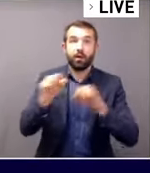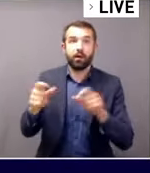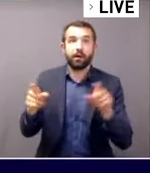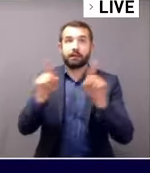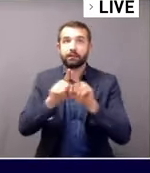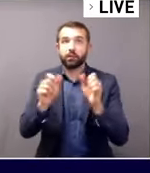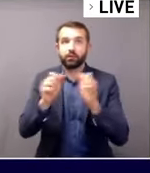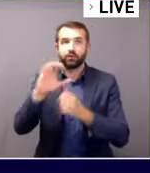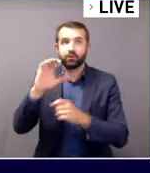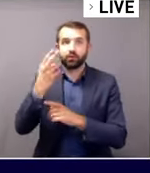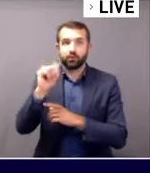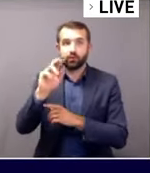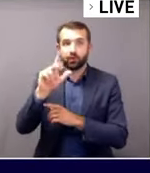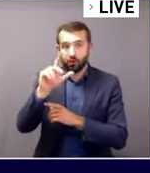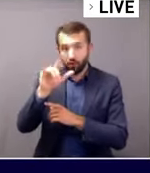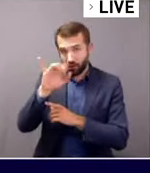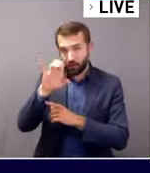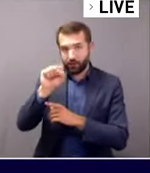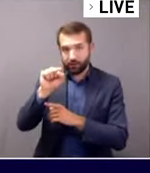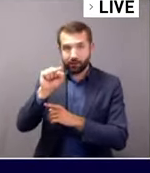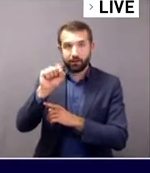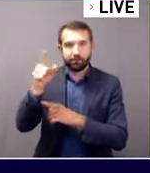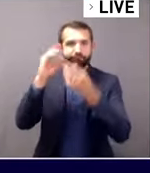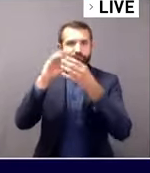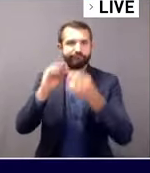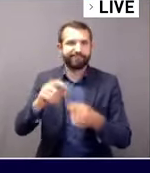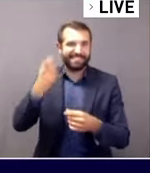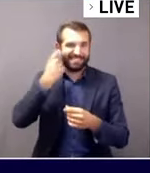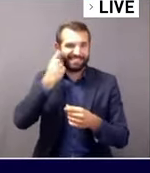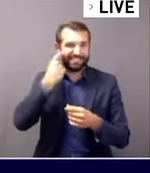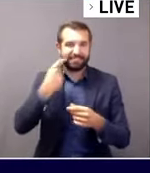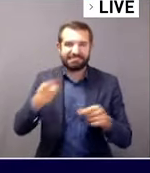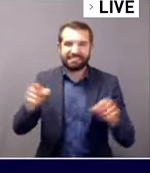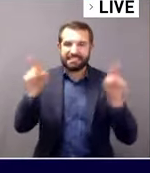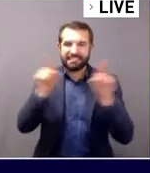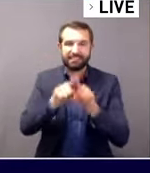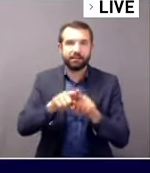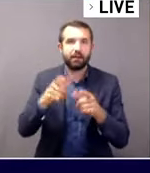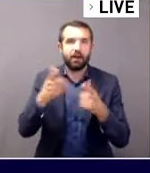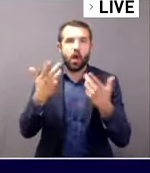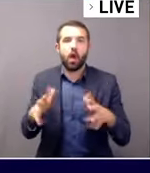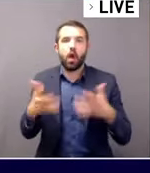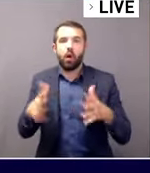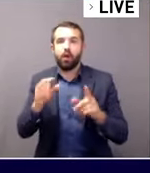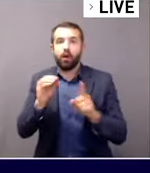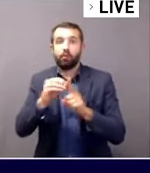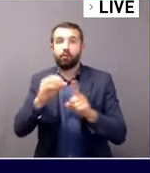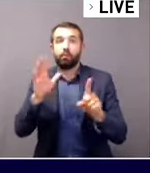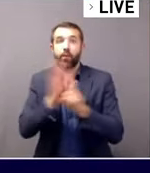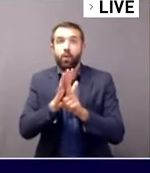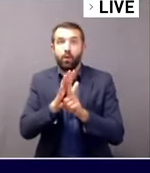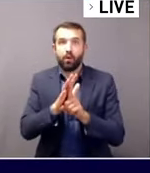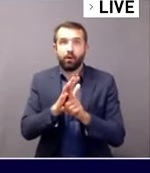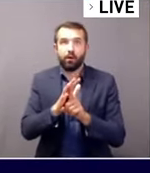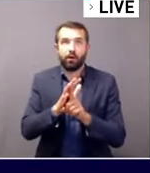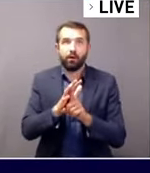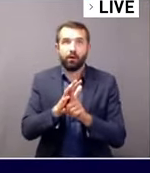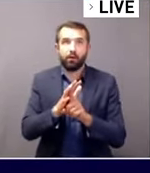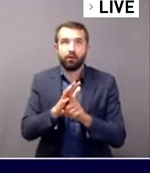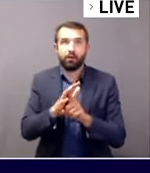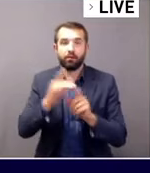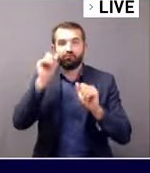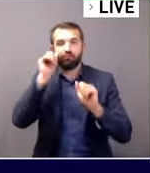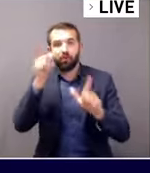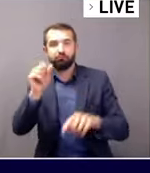know whether these individuals were those who had already been exposed, and thus it might not be surprising that they've now